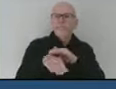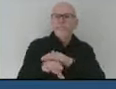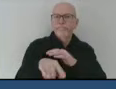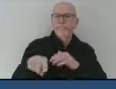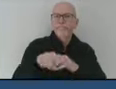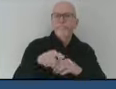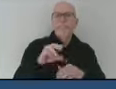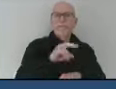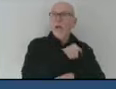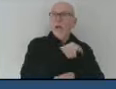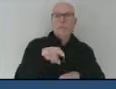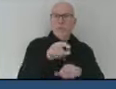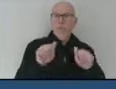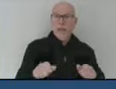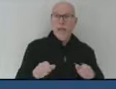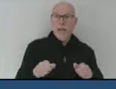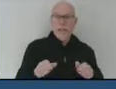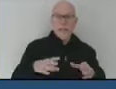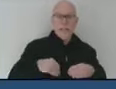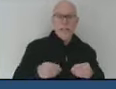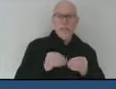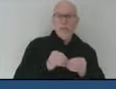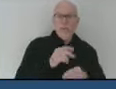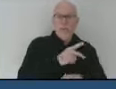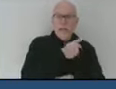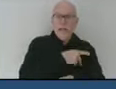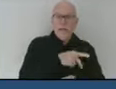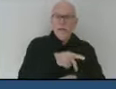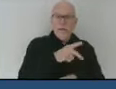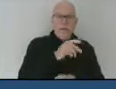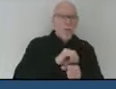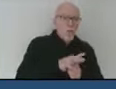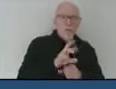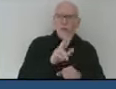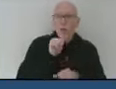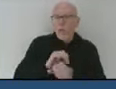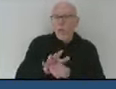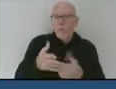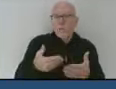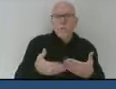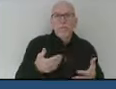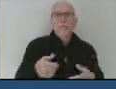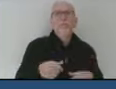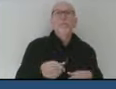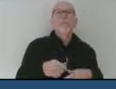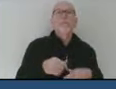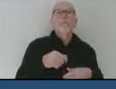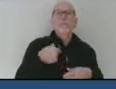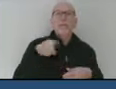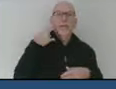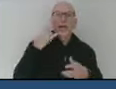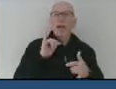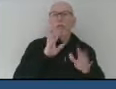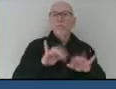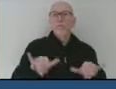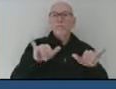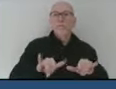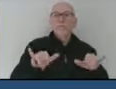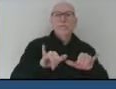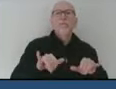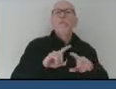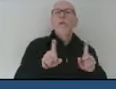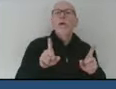capacity to be able to treat COVID and non-COVID patients for that matter. I know I sound like a skipping record, but